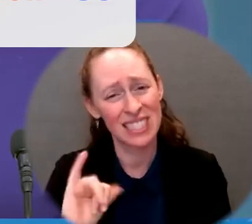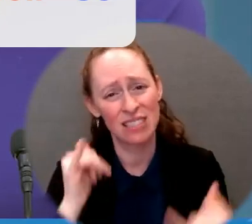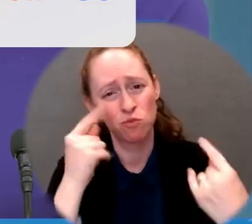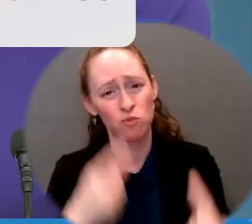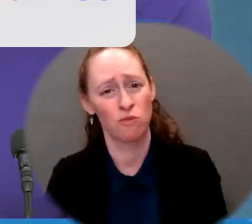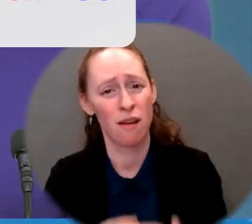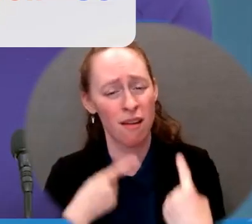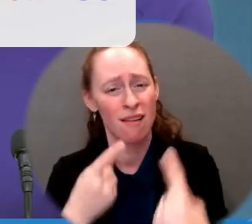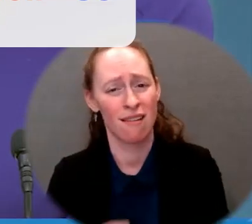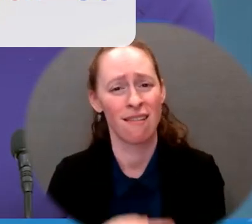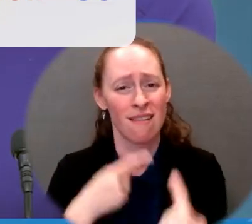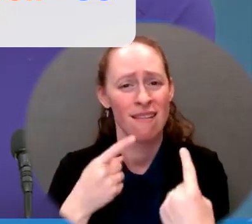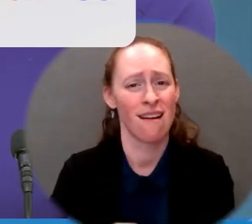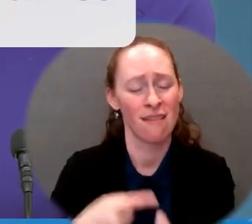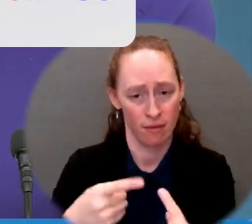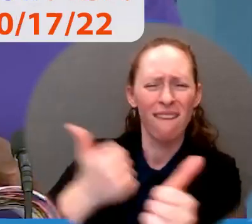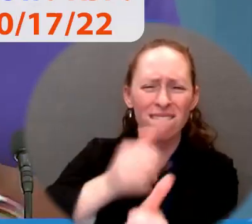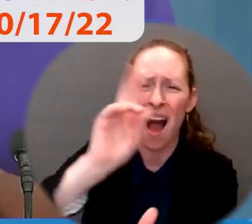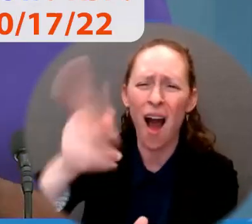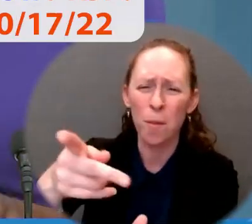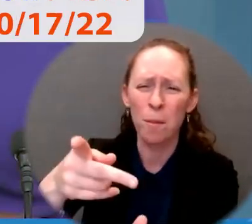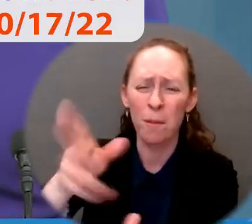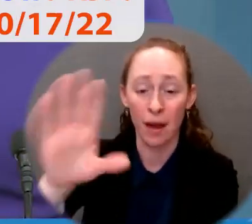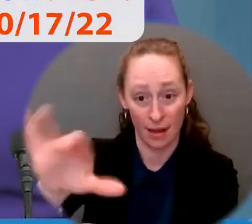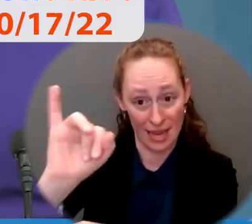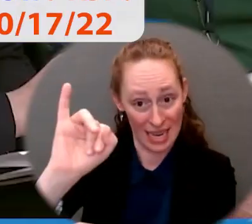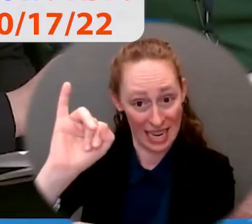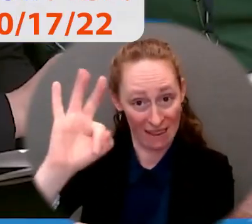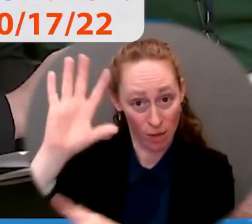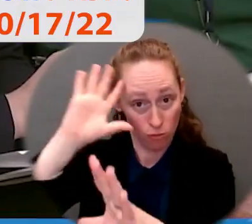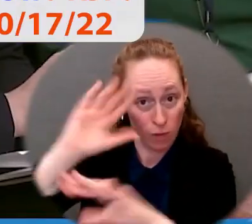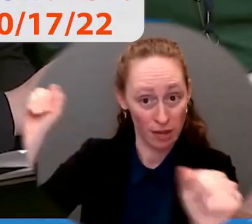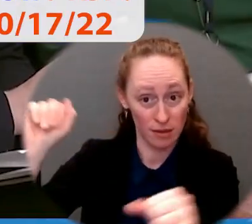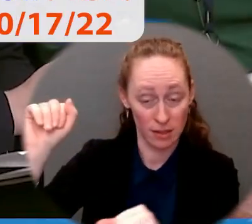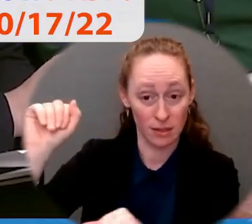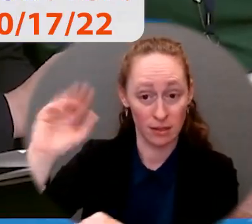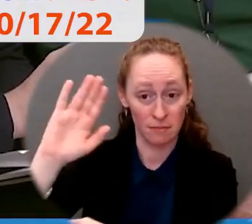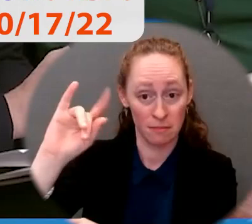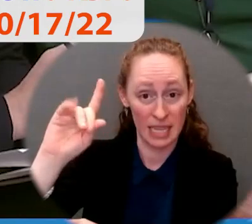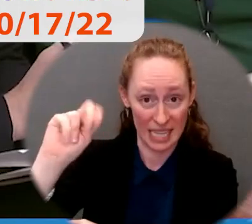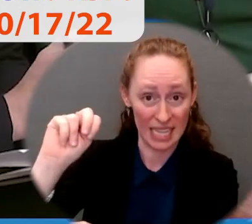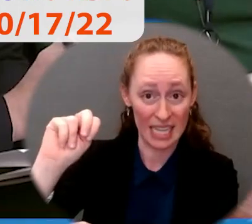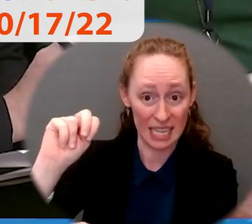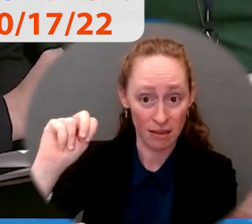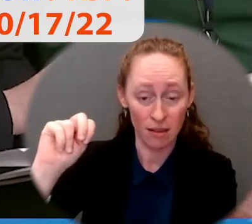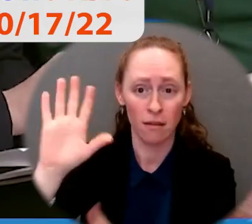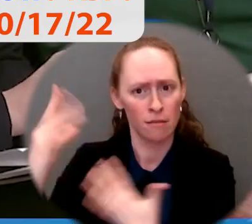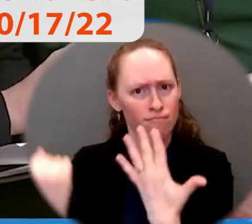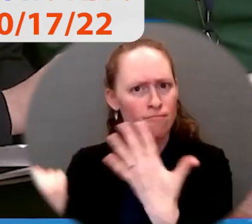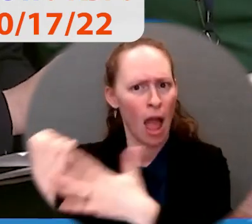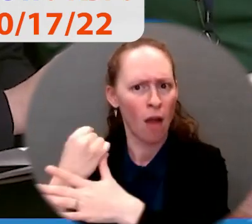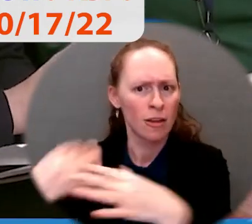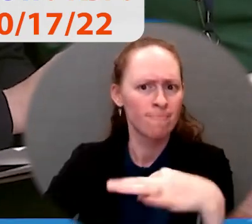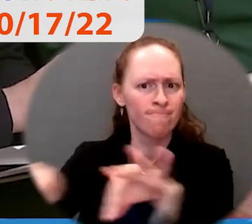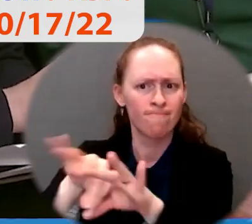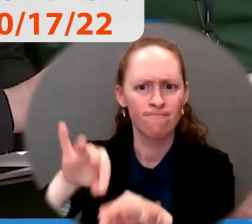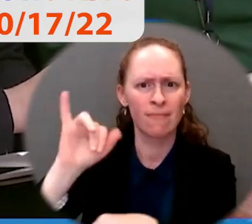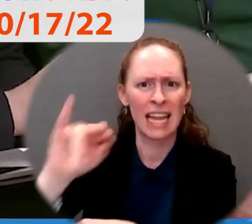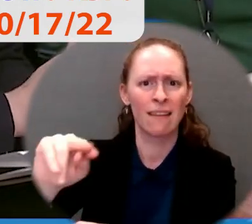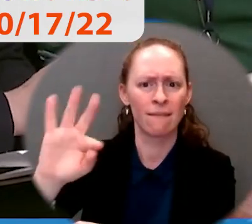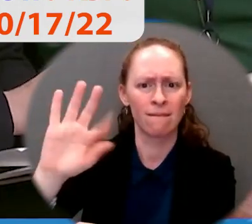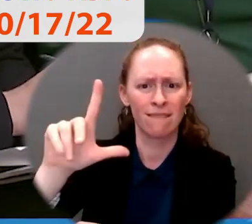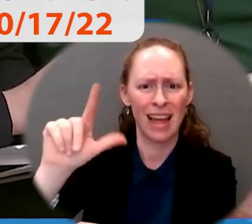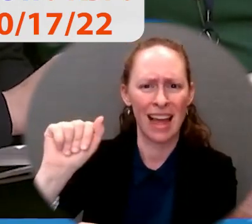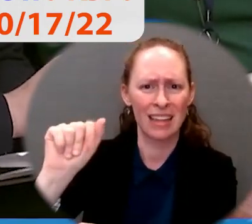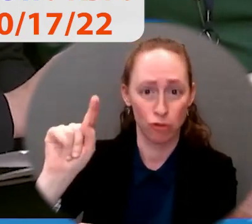the president has taken action to lower costs. If President Biden's top domestic priority is inflation, why doesn't he have